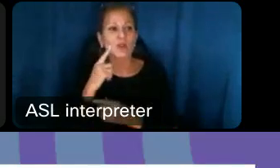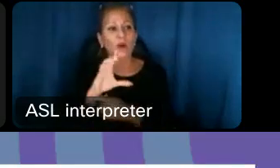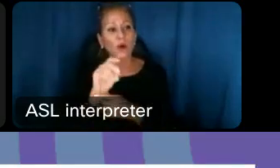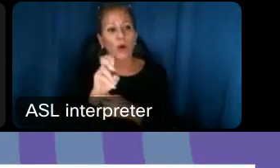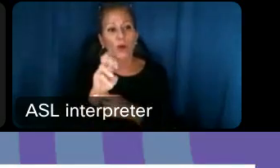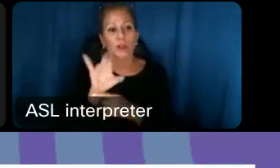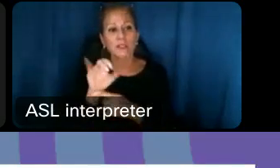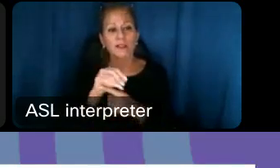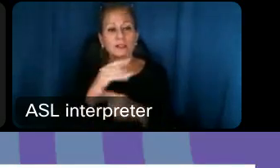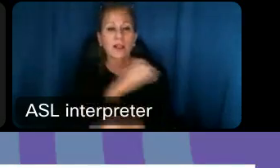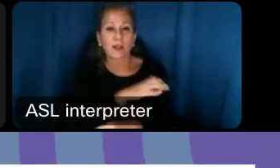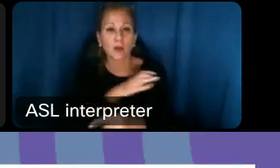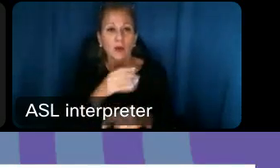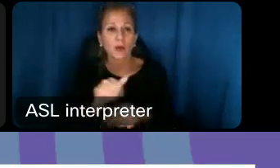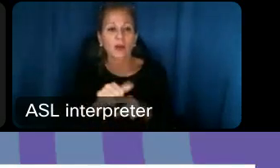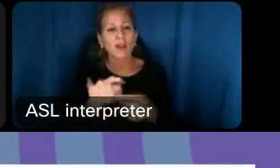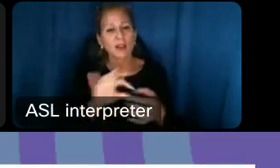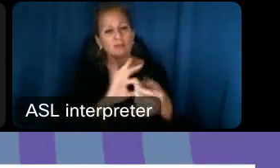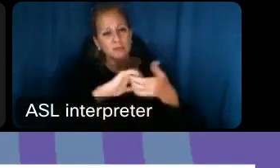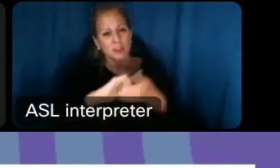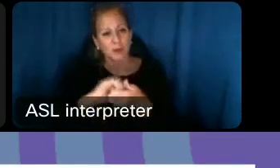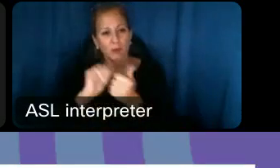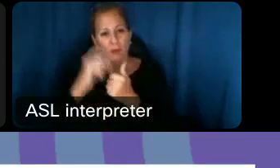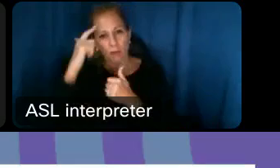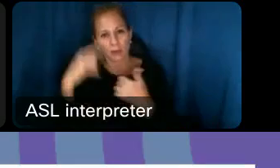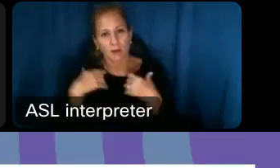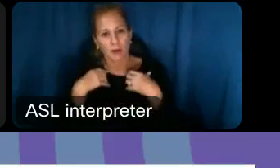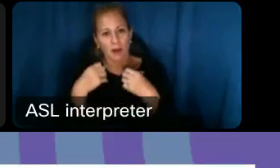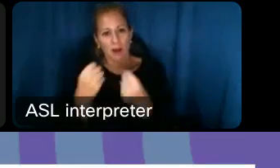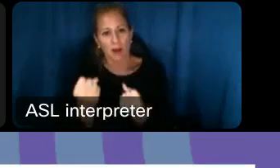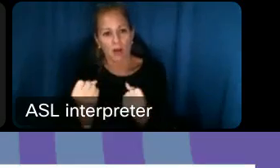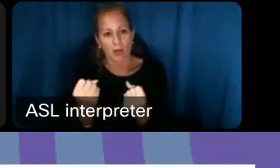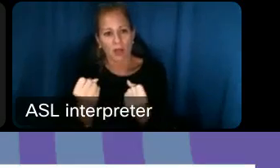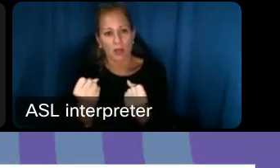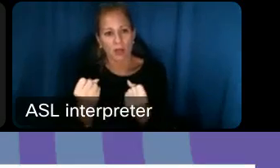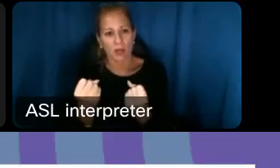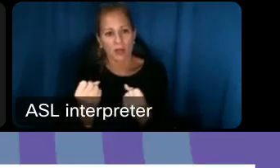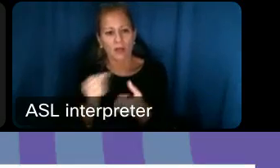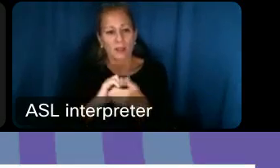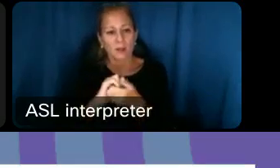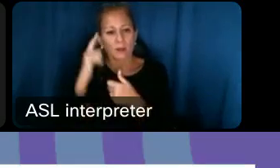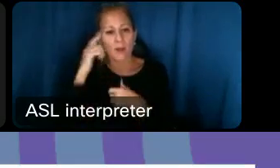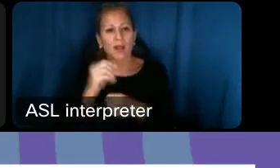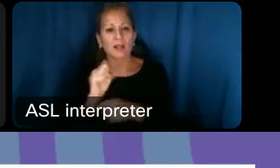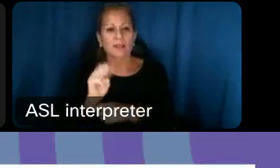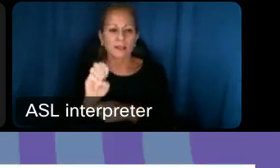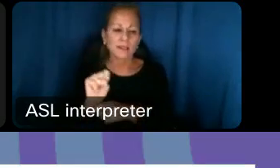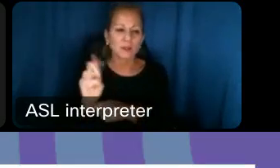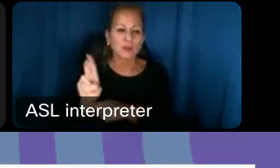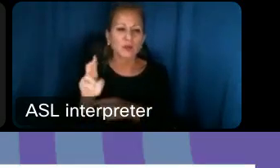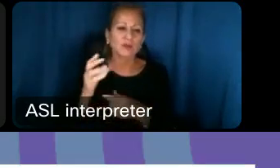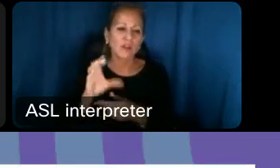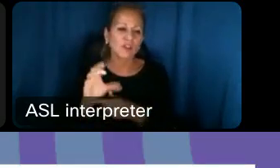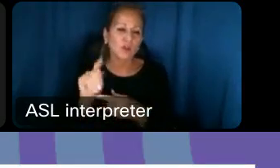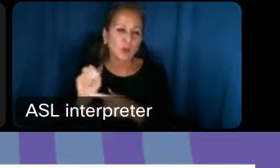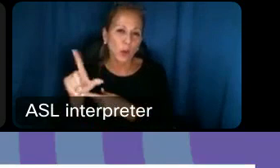Practices, is a companion to the Mental Health and Substance Use Coercion Toolkit. The Key Elements document is